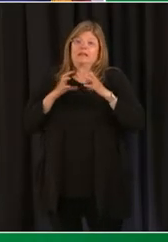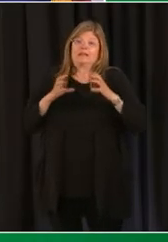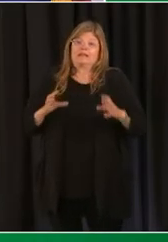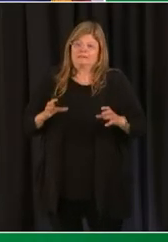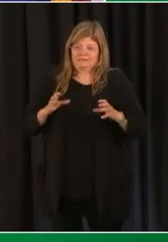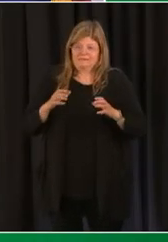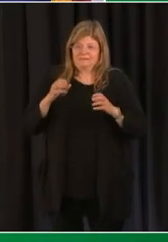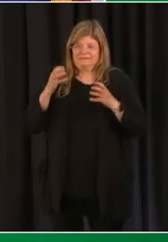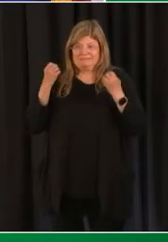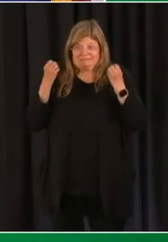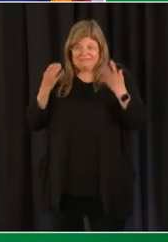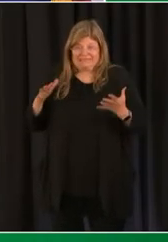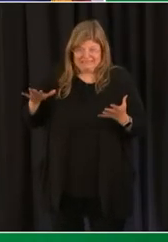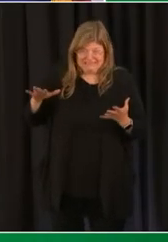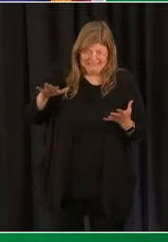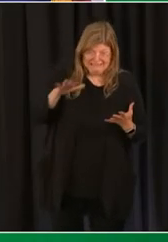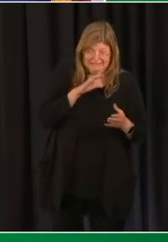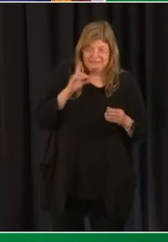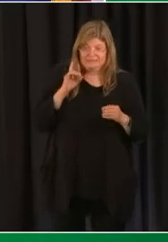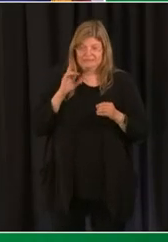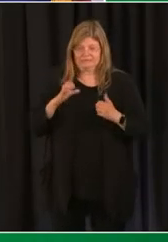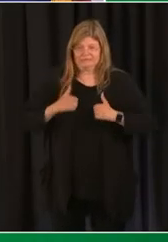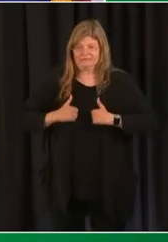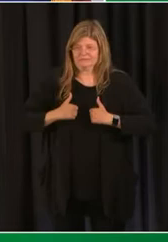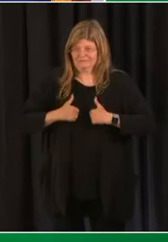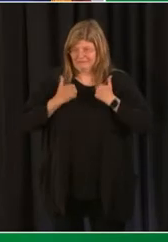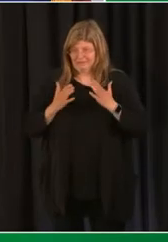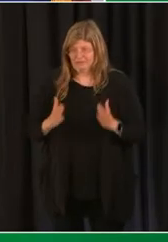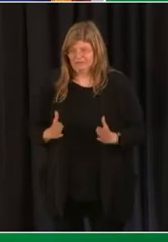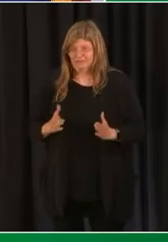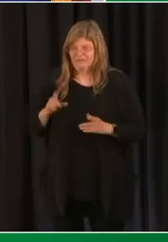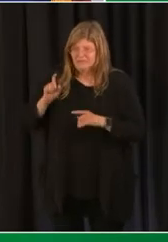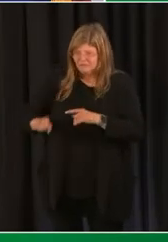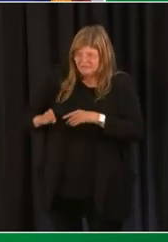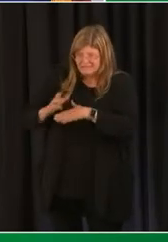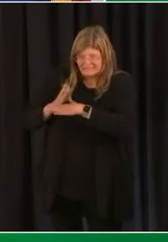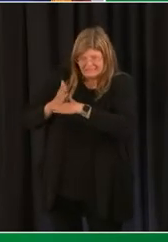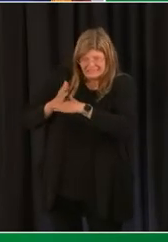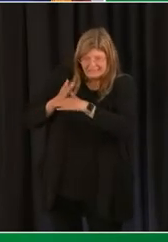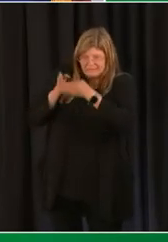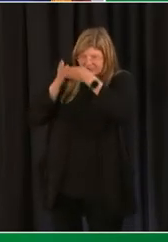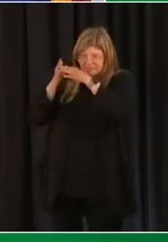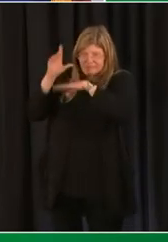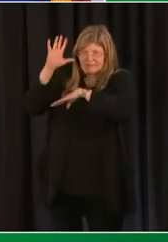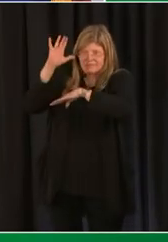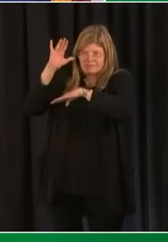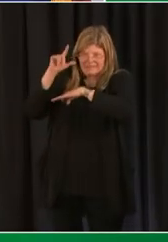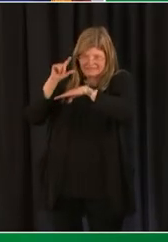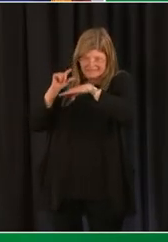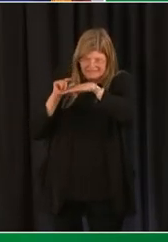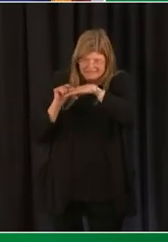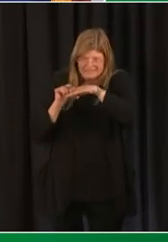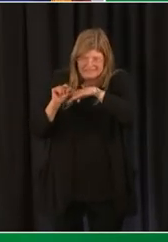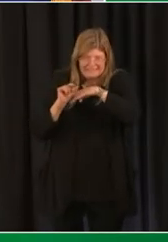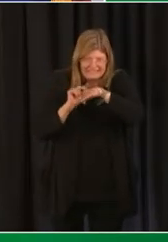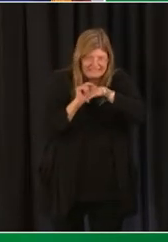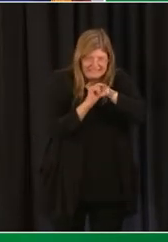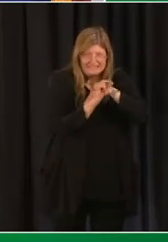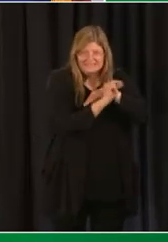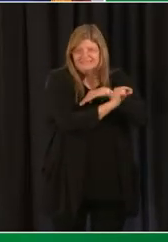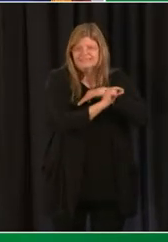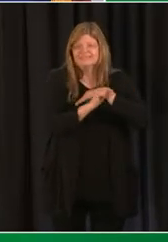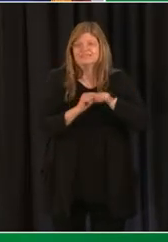know that there's going to be great demand for this, so we need to get our residents ready. So we've got a couple partners here today, both inside the